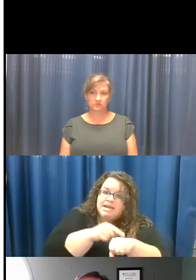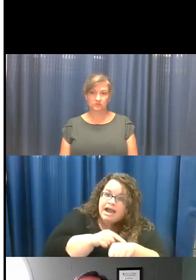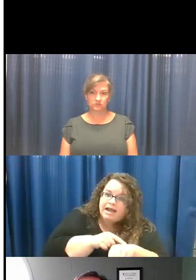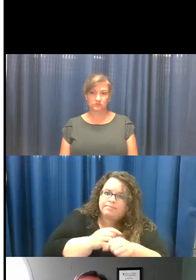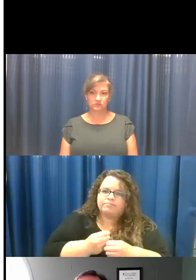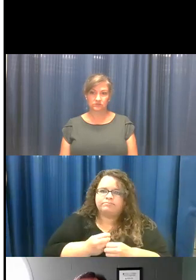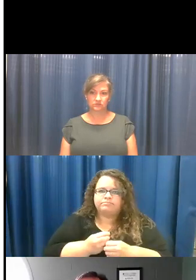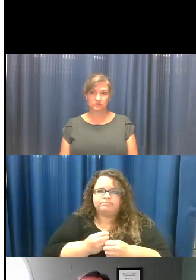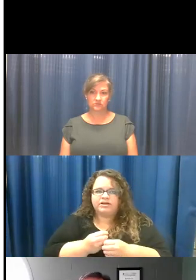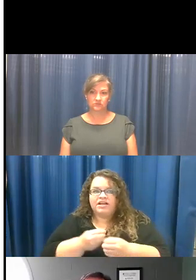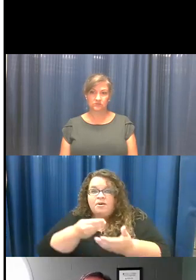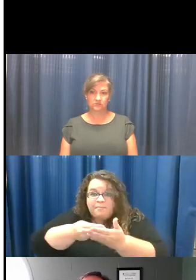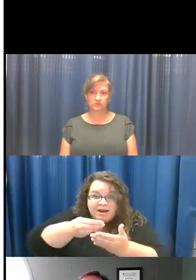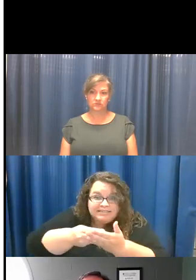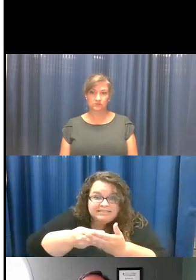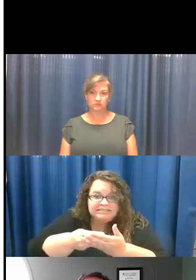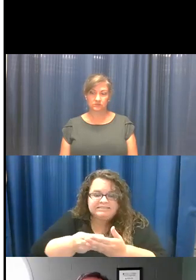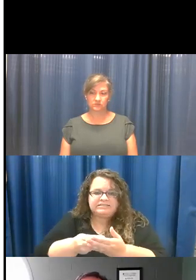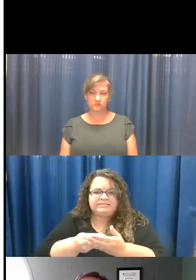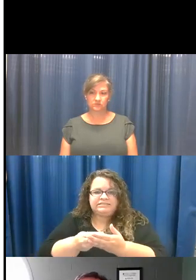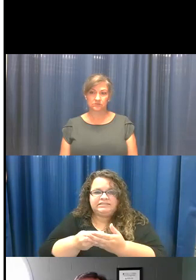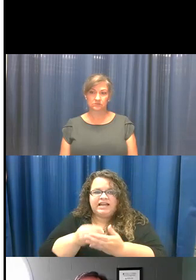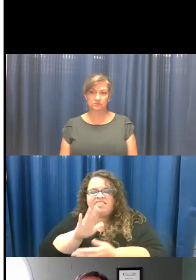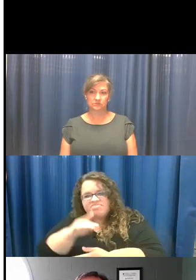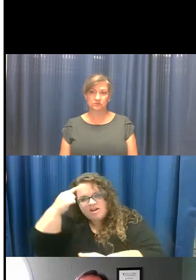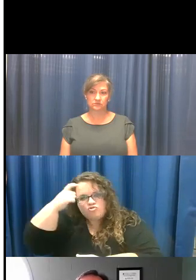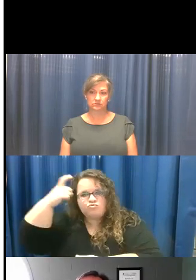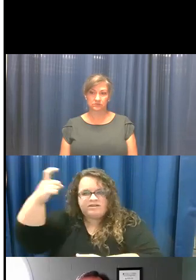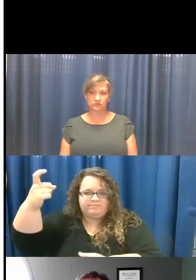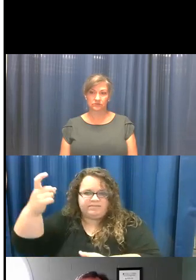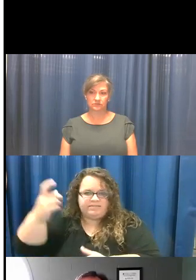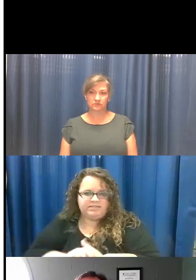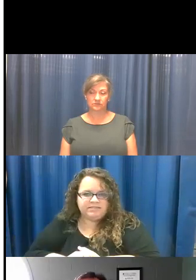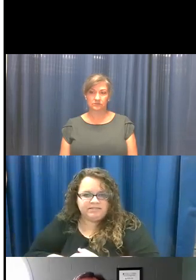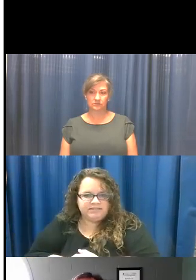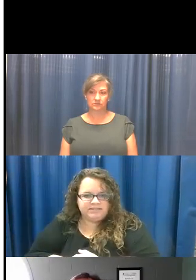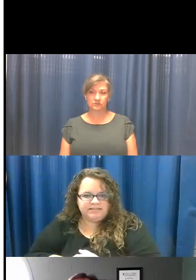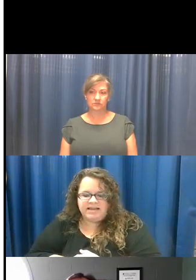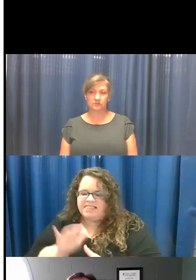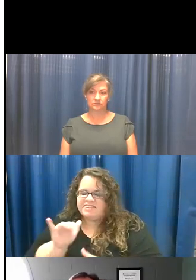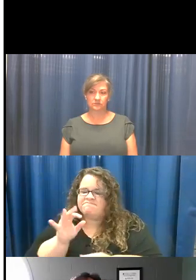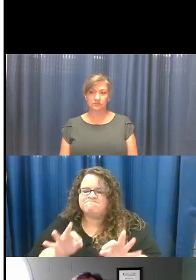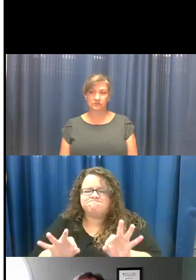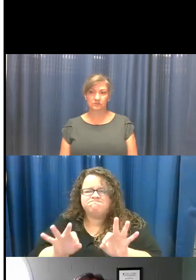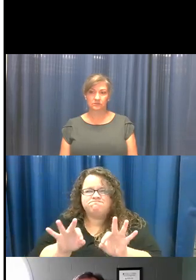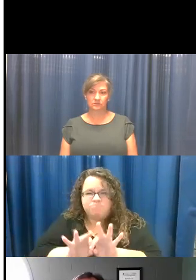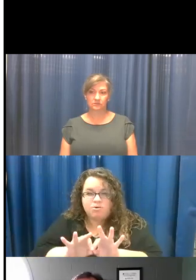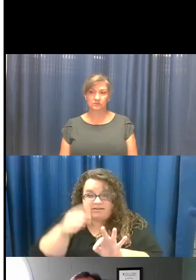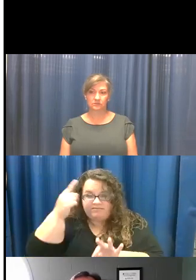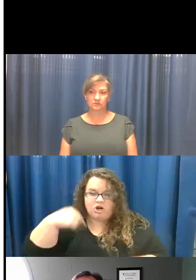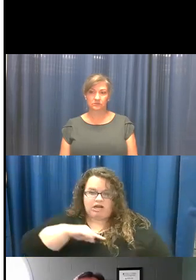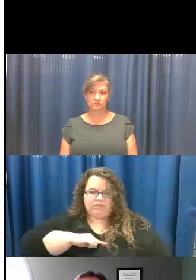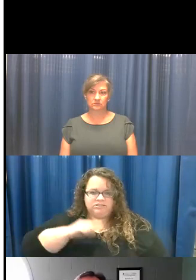money, and they're entrusting us with their dreams. And I think that's so critical to remember. It's